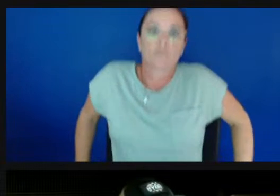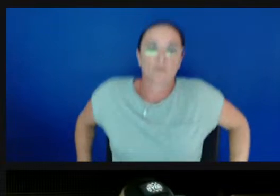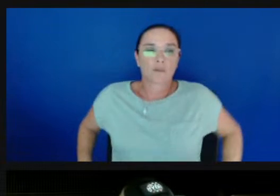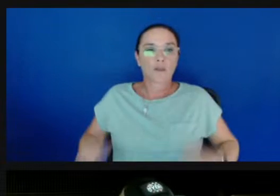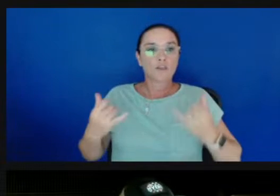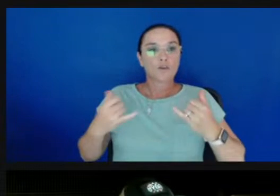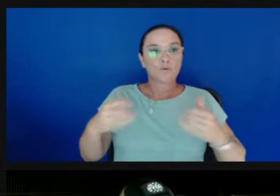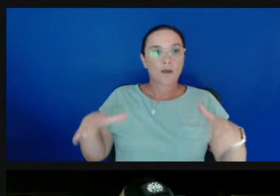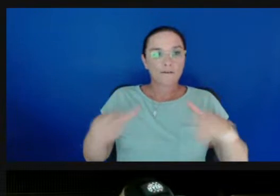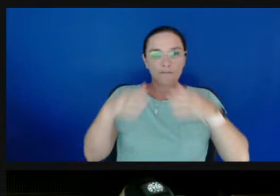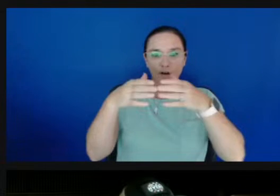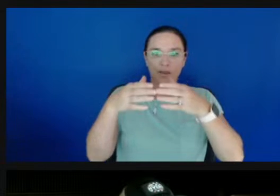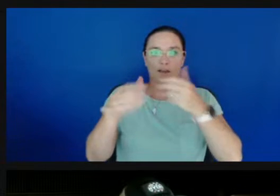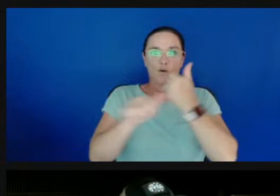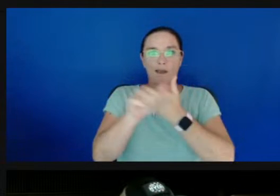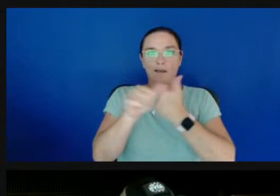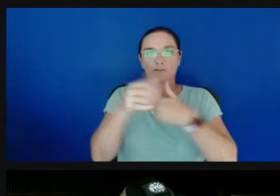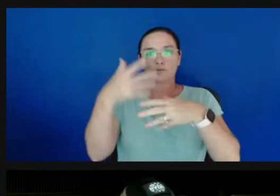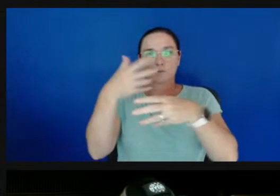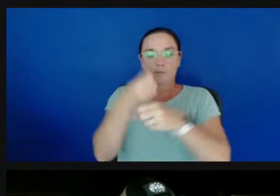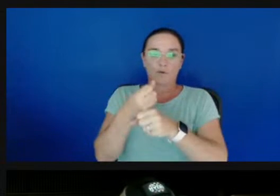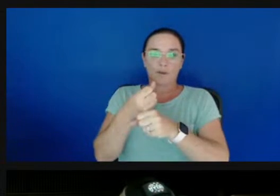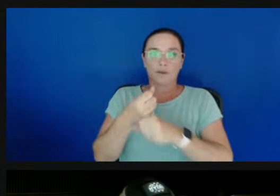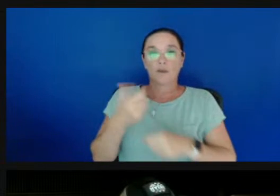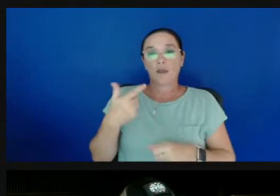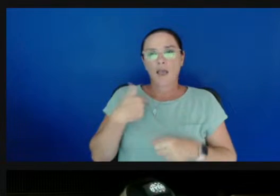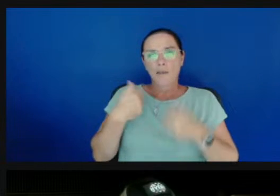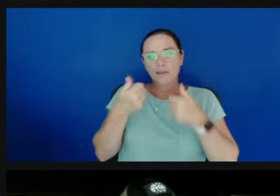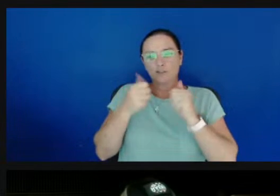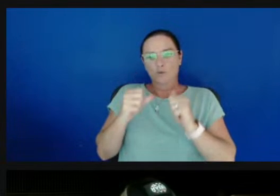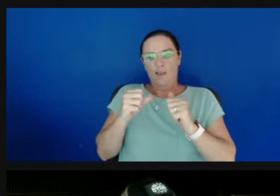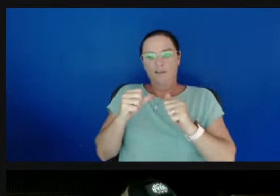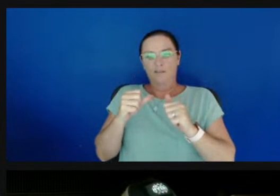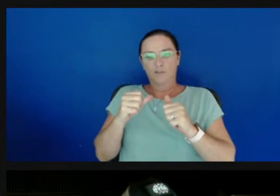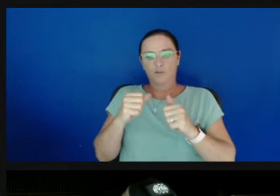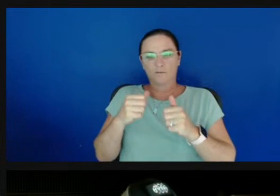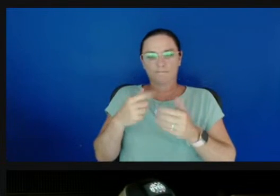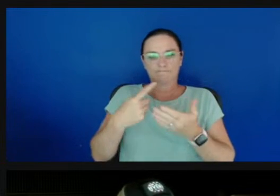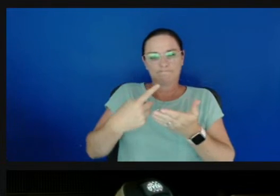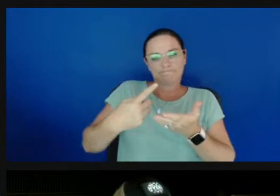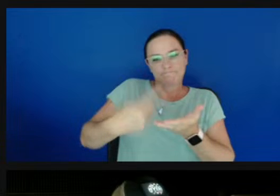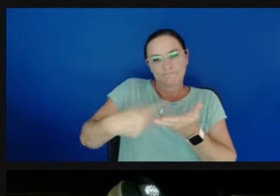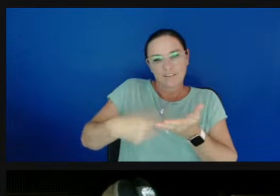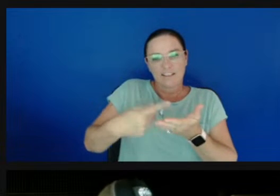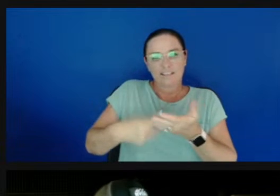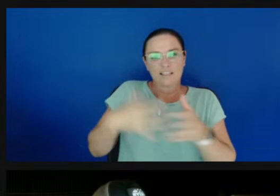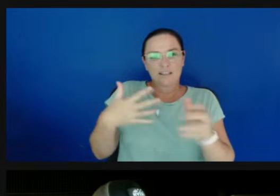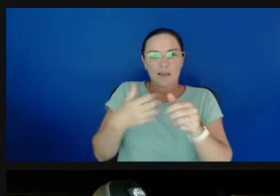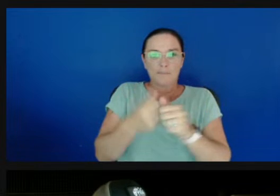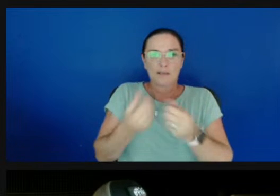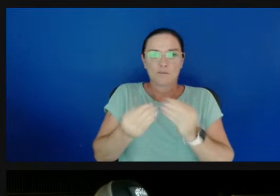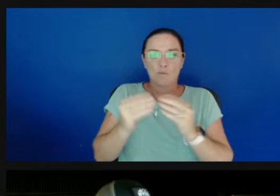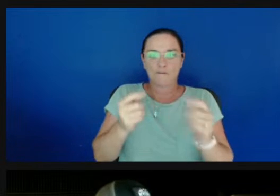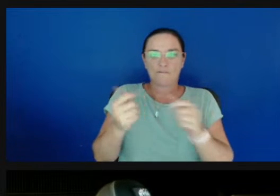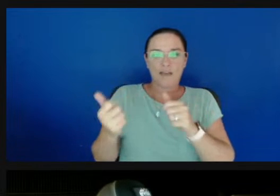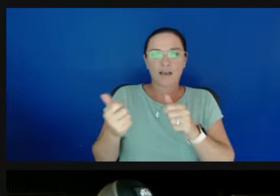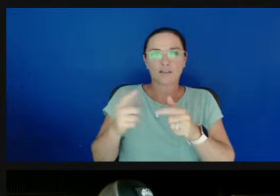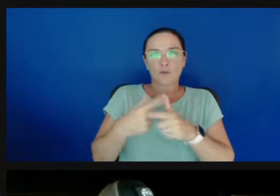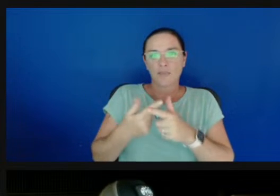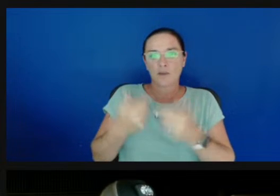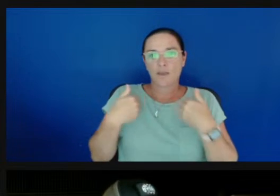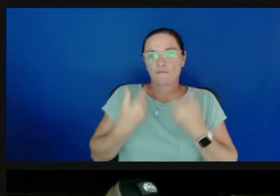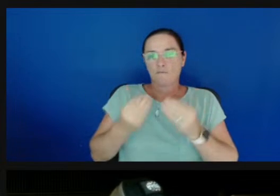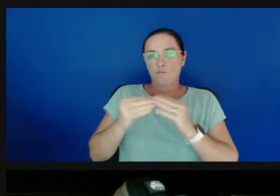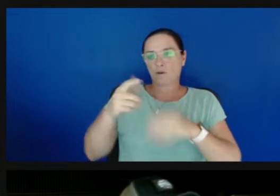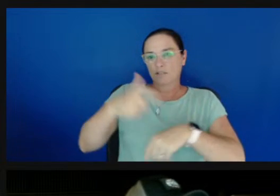And I'll try to go through our regular updates maybe a little more quickly so we can have more time for 1924. And